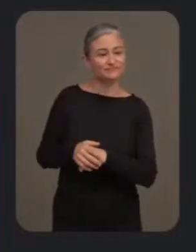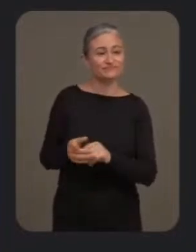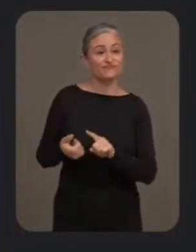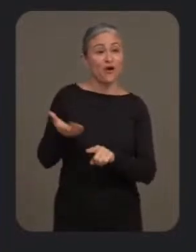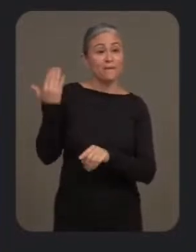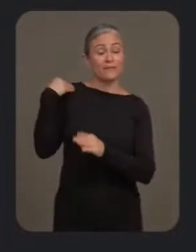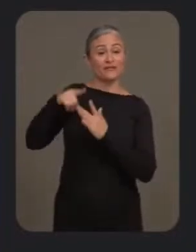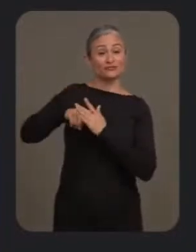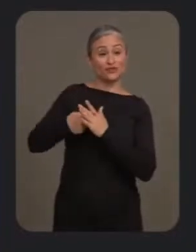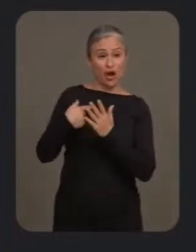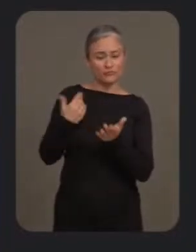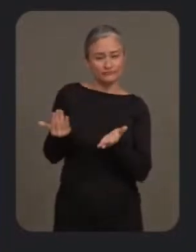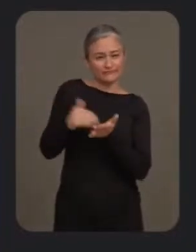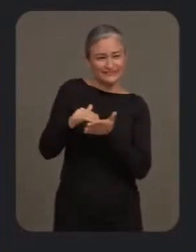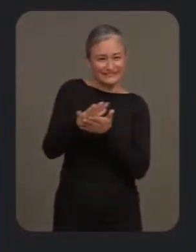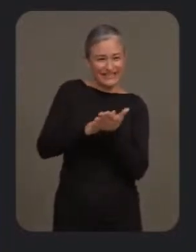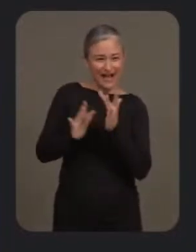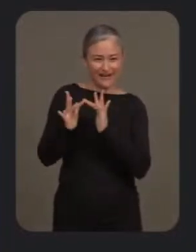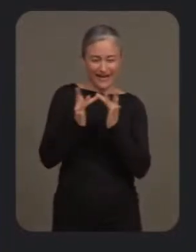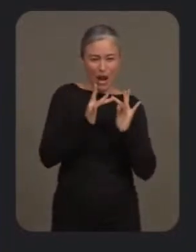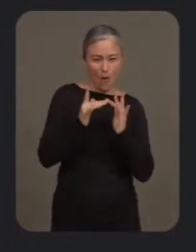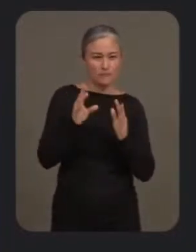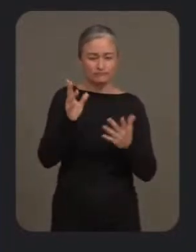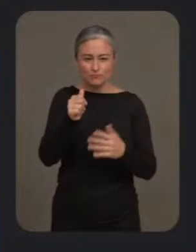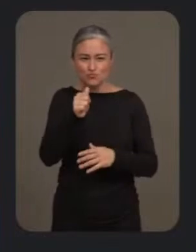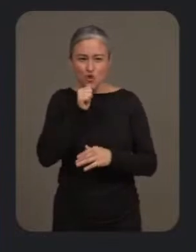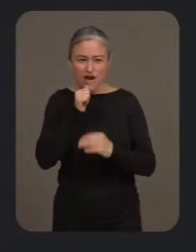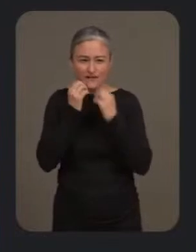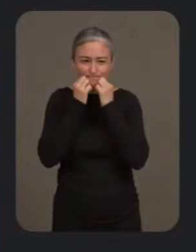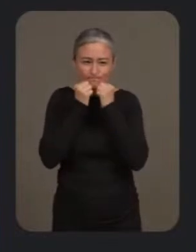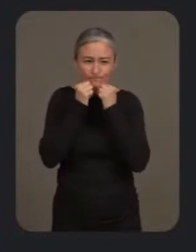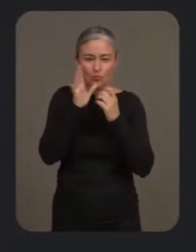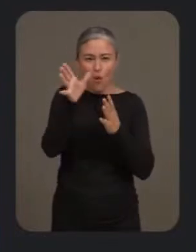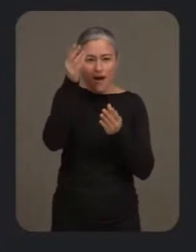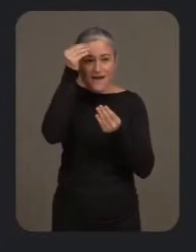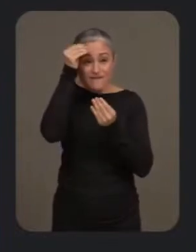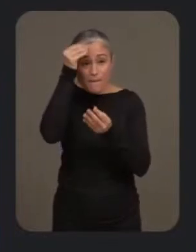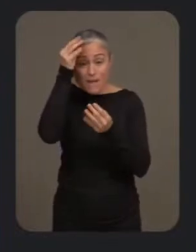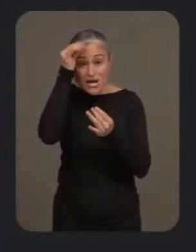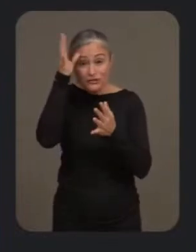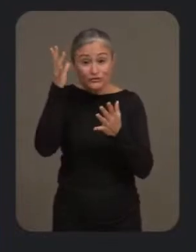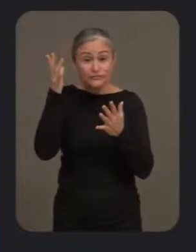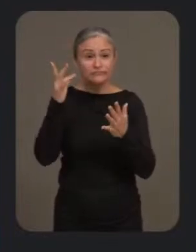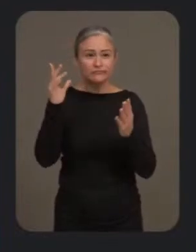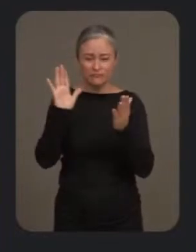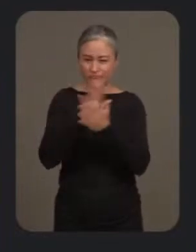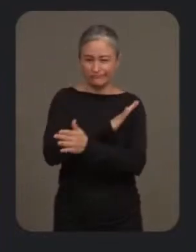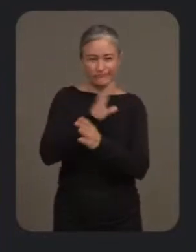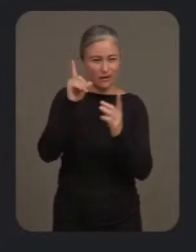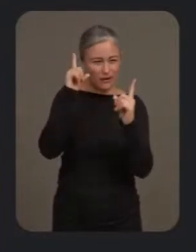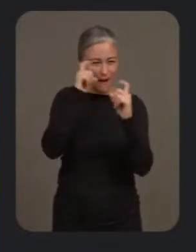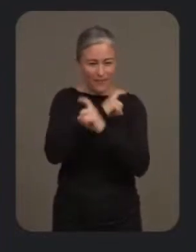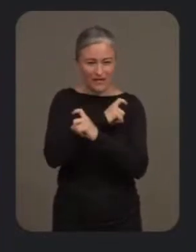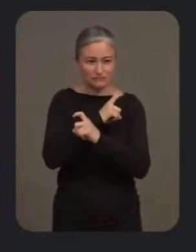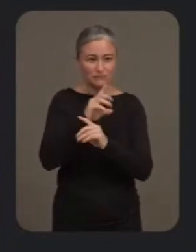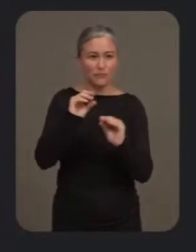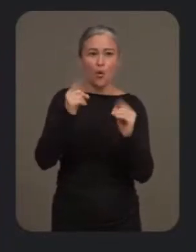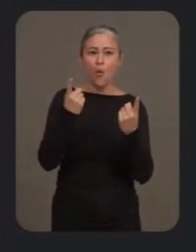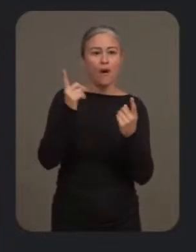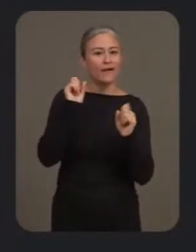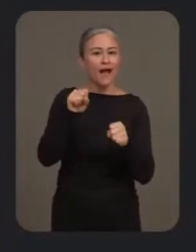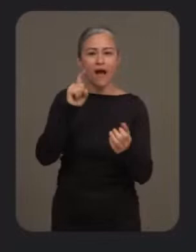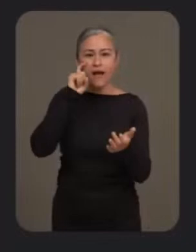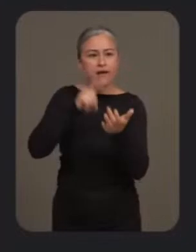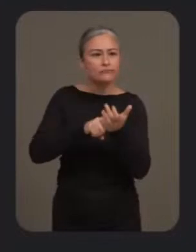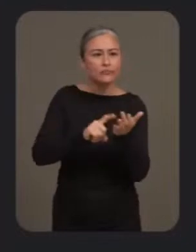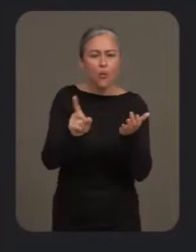From the start, we designed the network in a privacy-preserving way, where location information is encrypted. No one else can tell